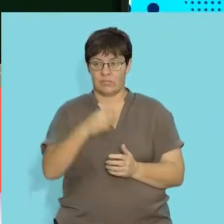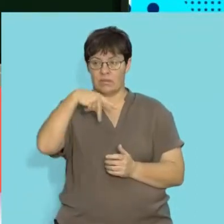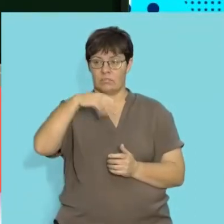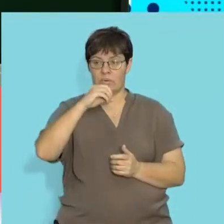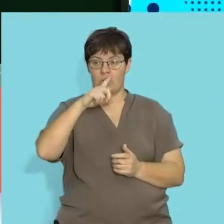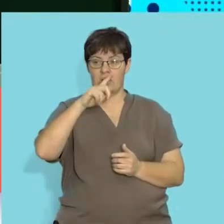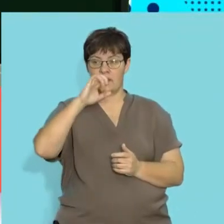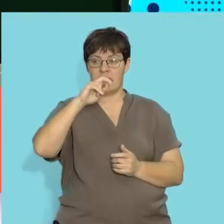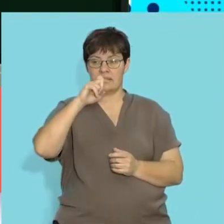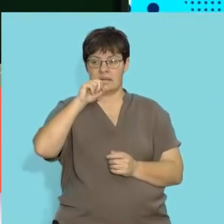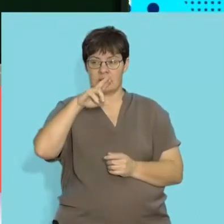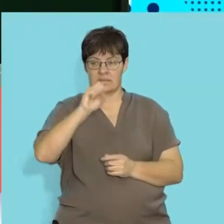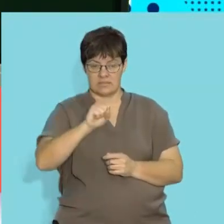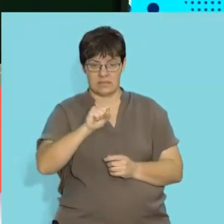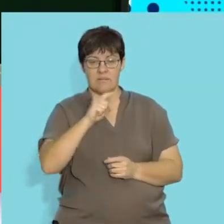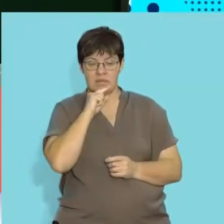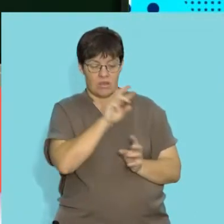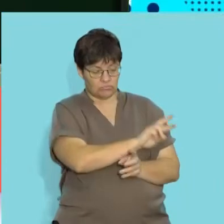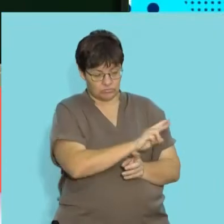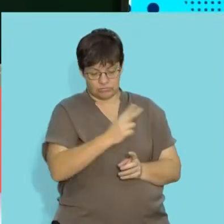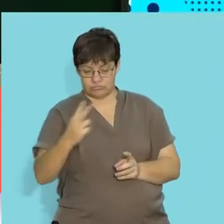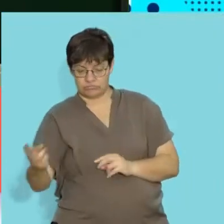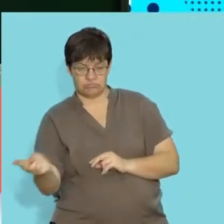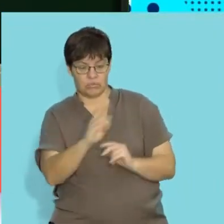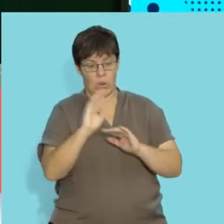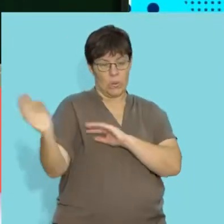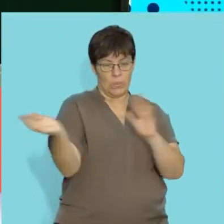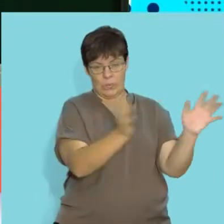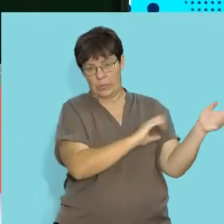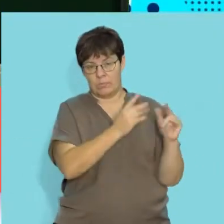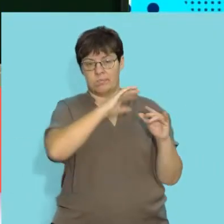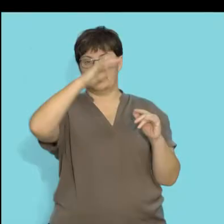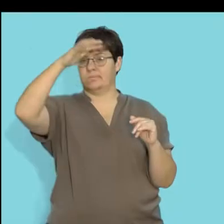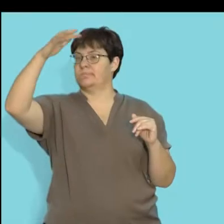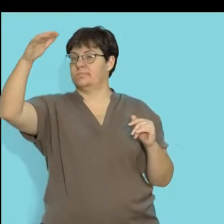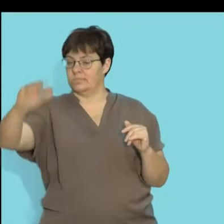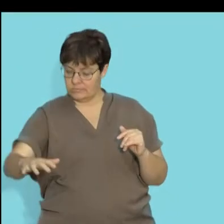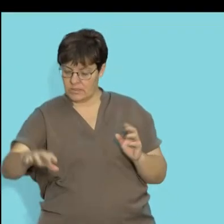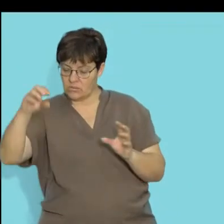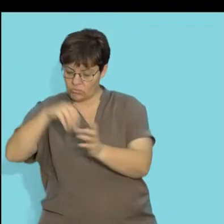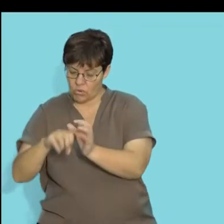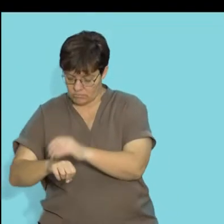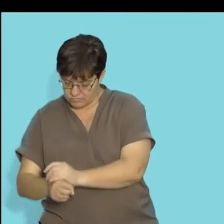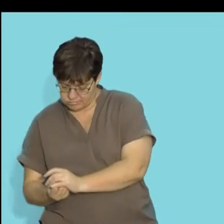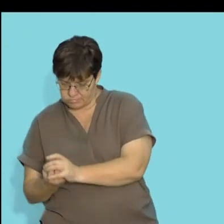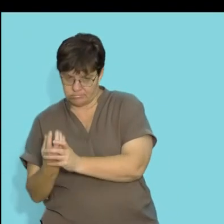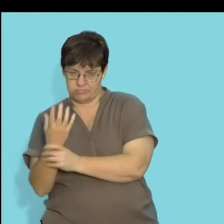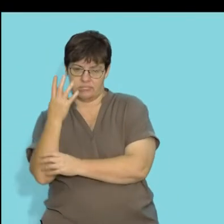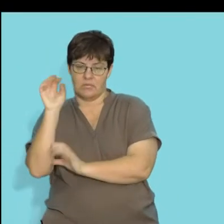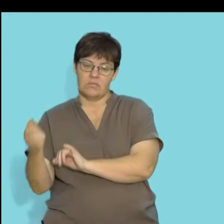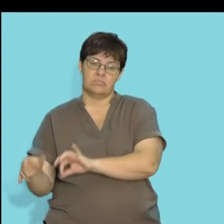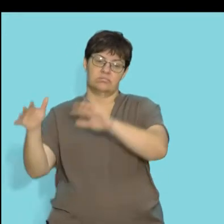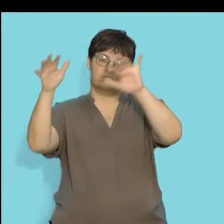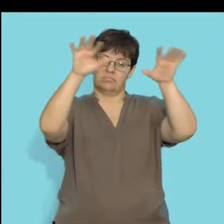organisms or agents that transfer pollen. So wind is a significant pollinator of plants.